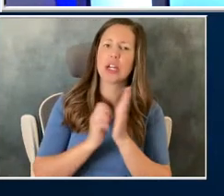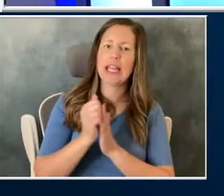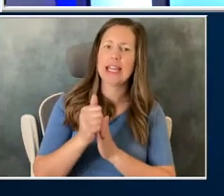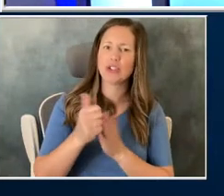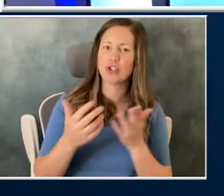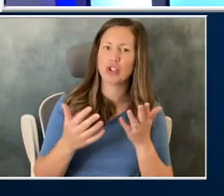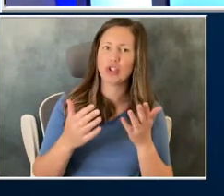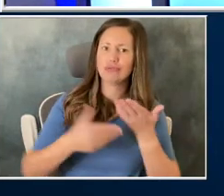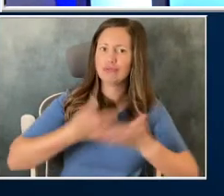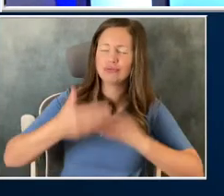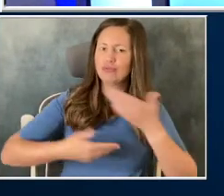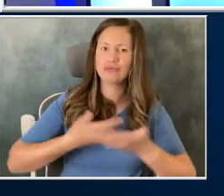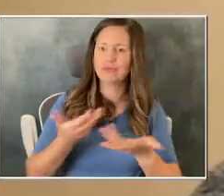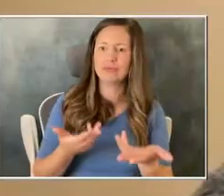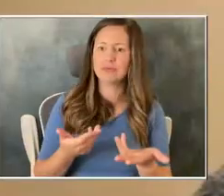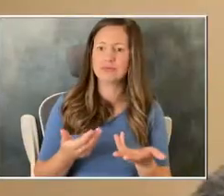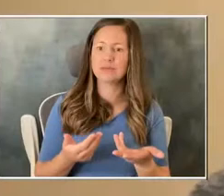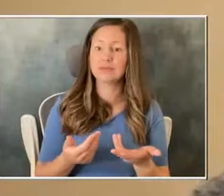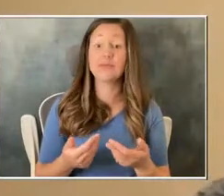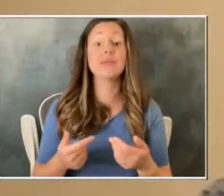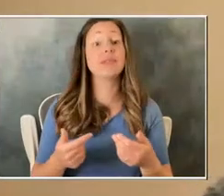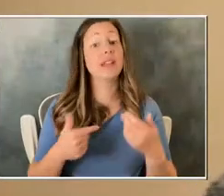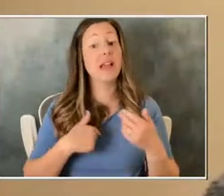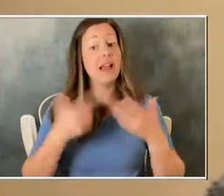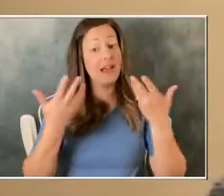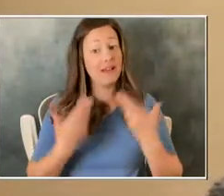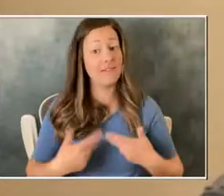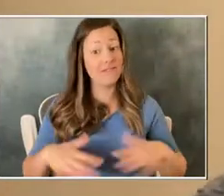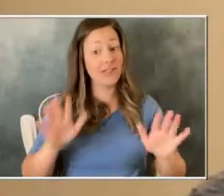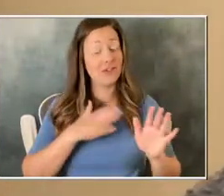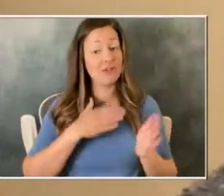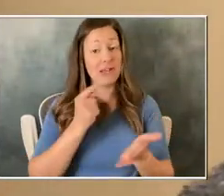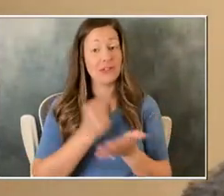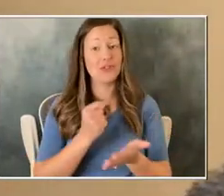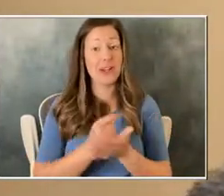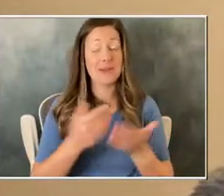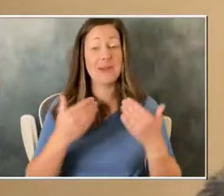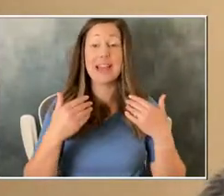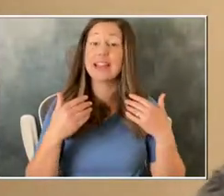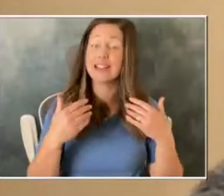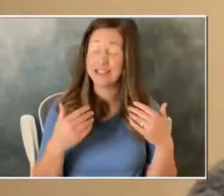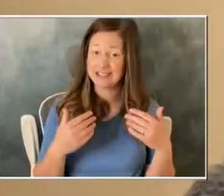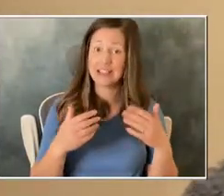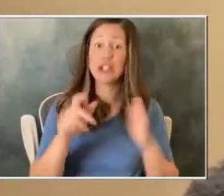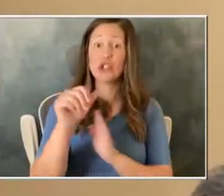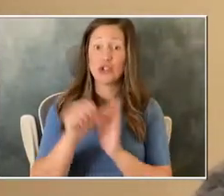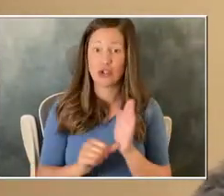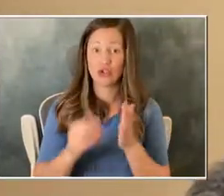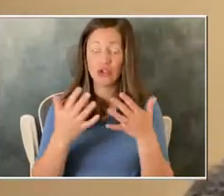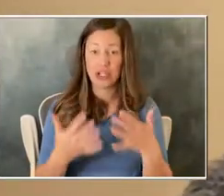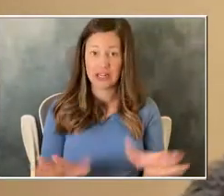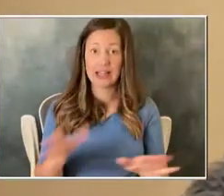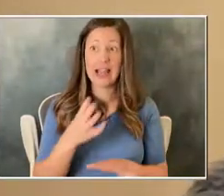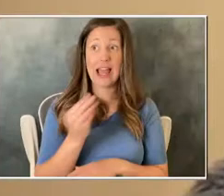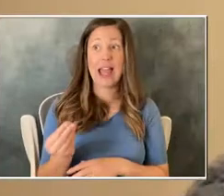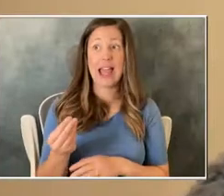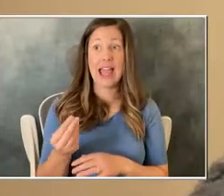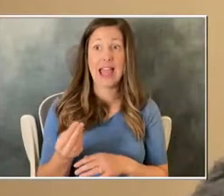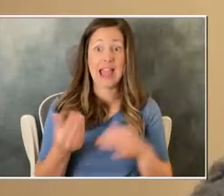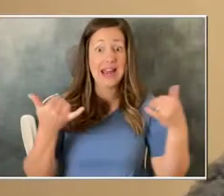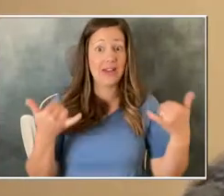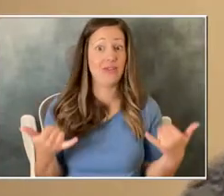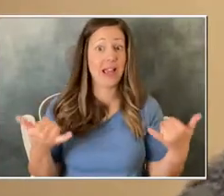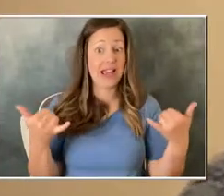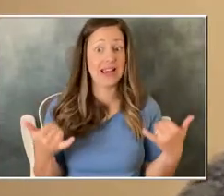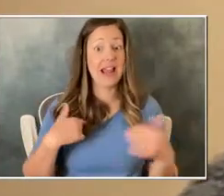that go? I have completed my treatment and I had surgery, and as of this moment, I